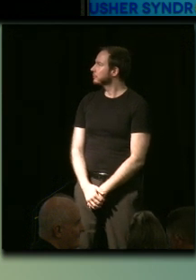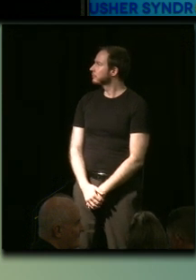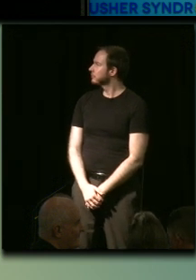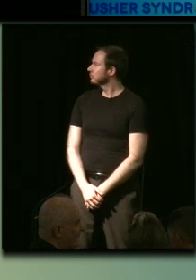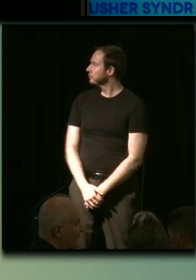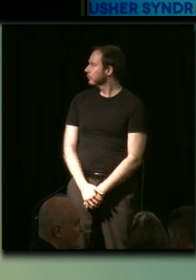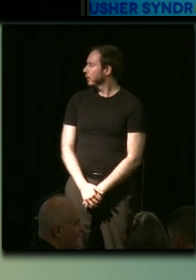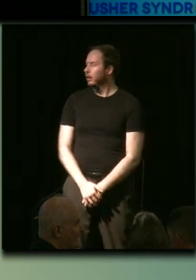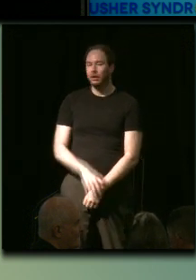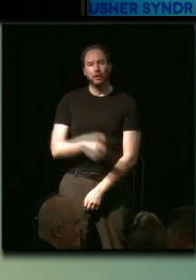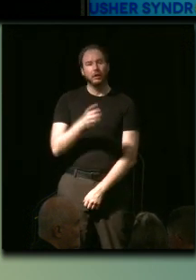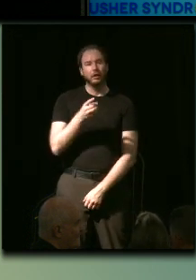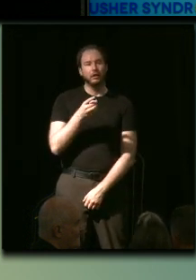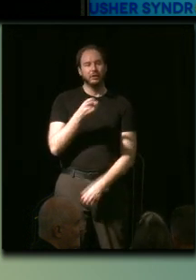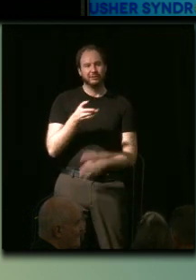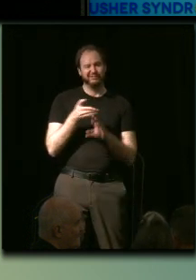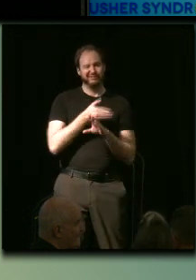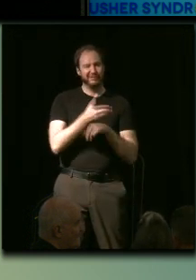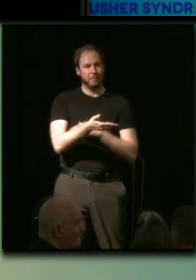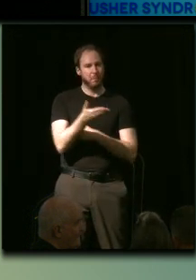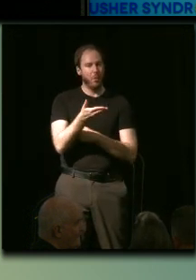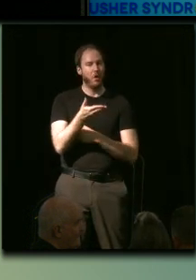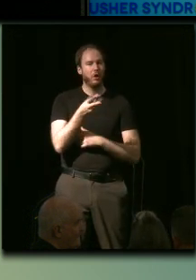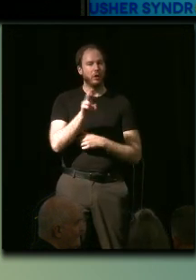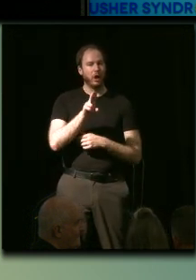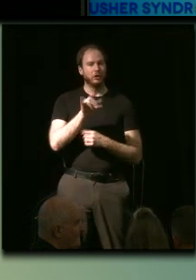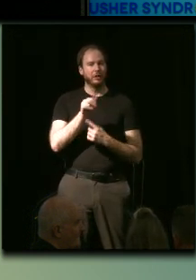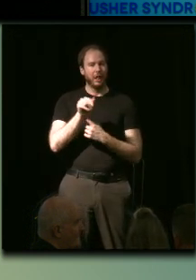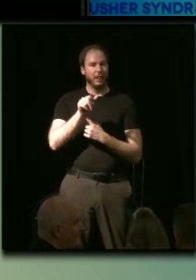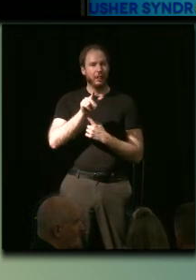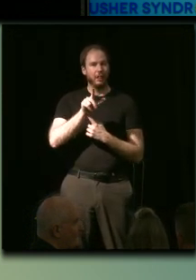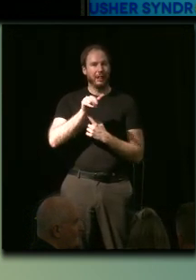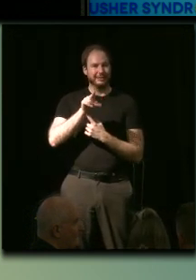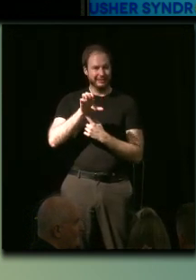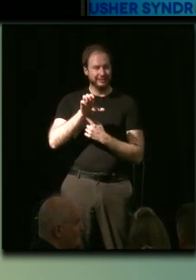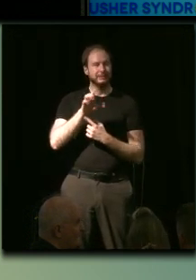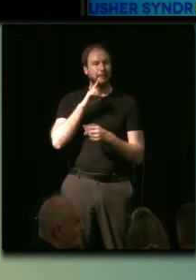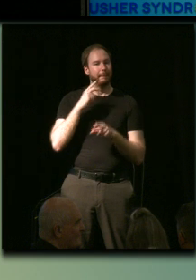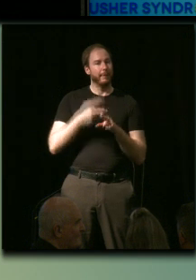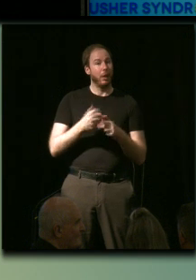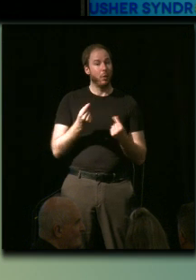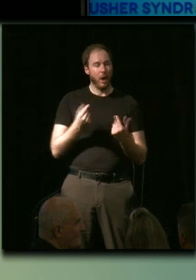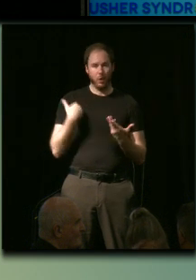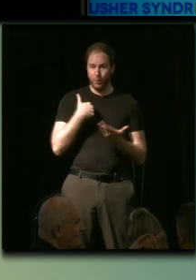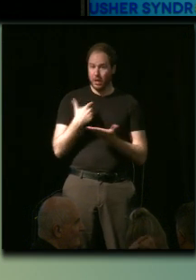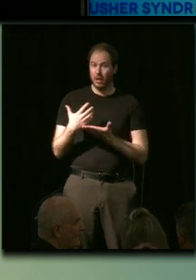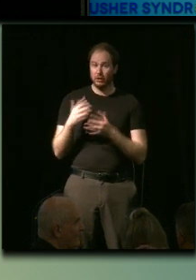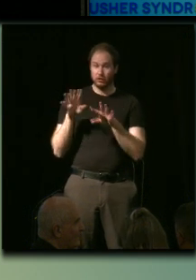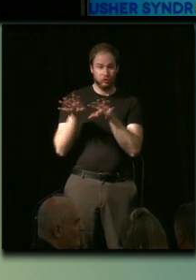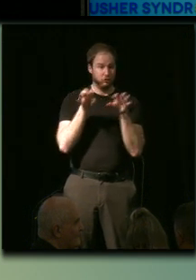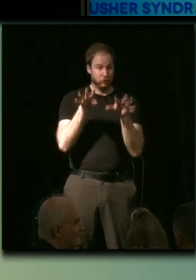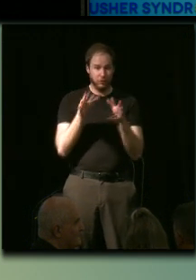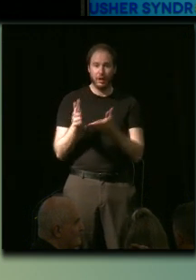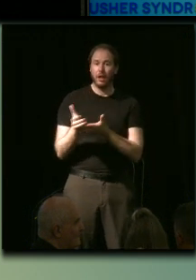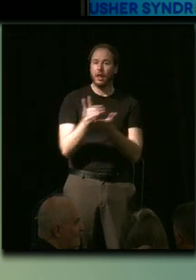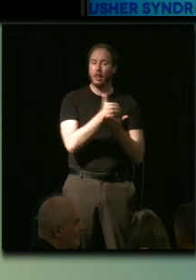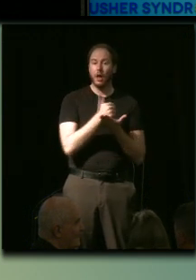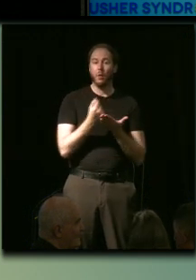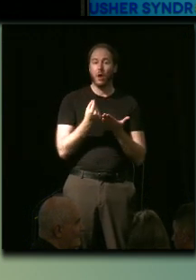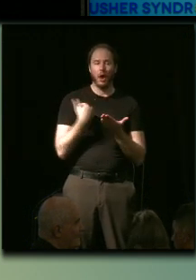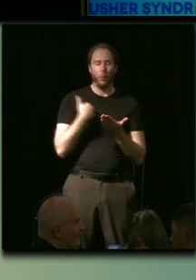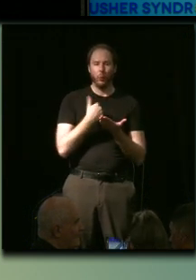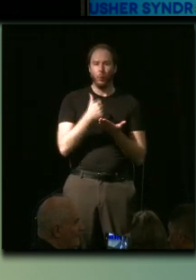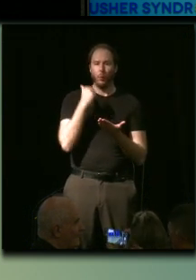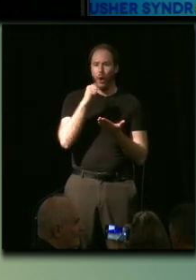Dr. Jen Lenz, she mentioned earlier that one of the things that we do in this data collection program is we don't